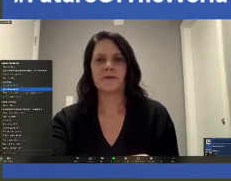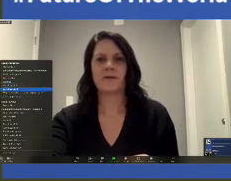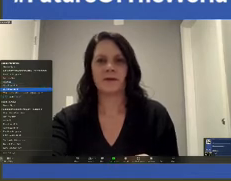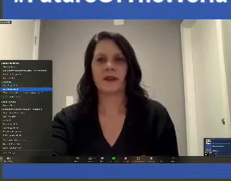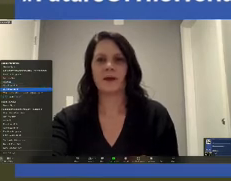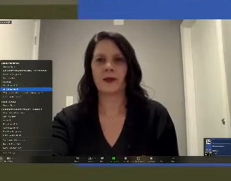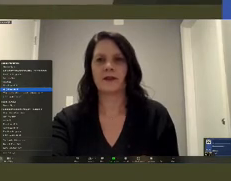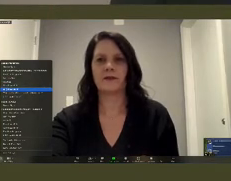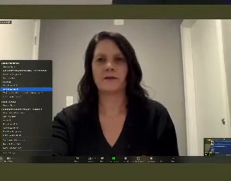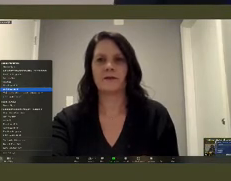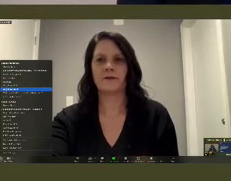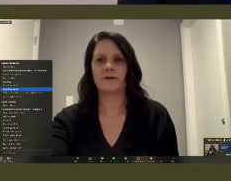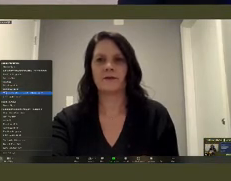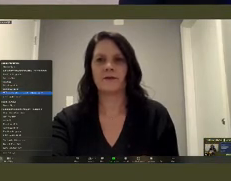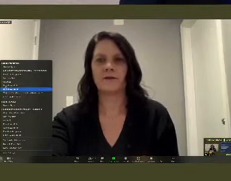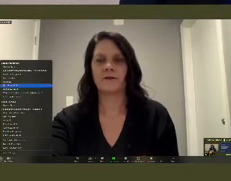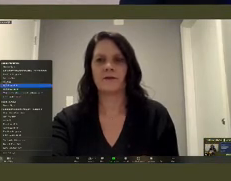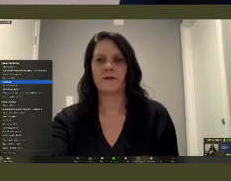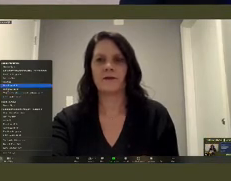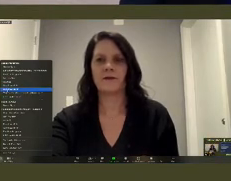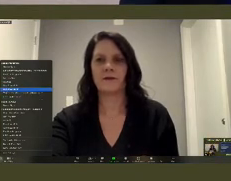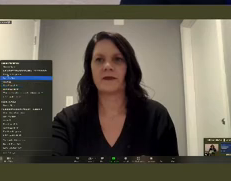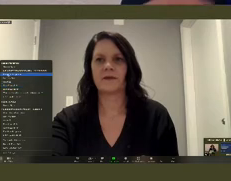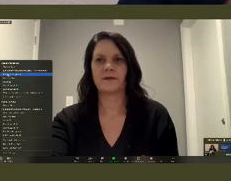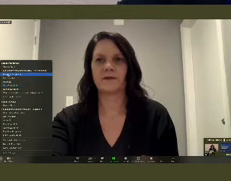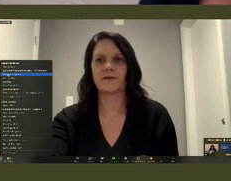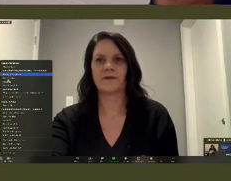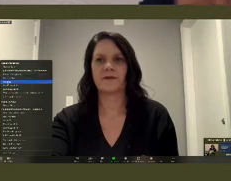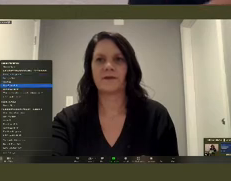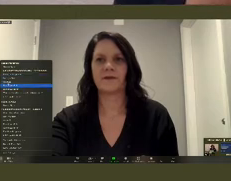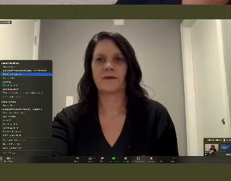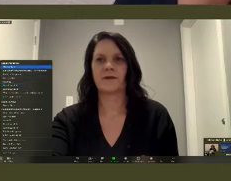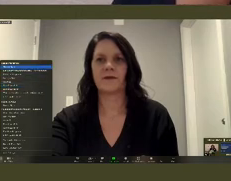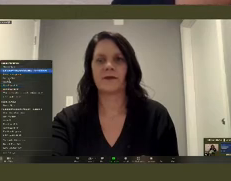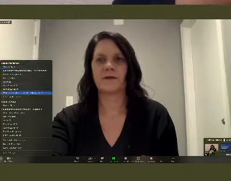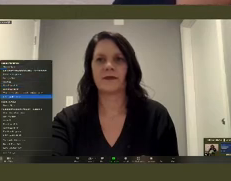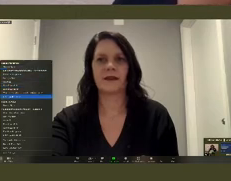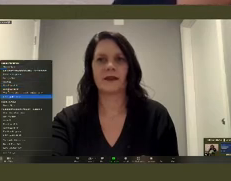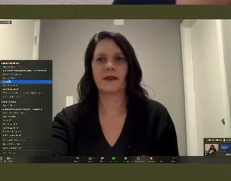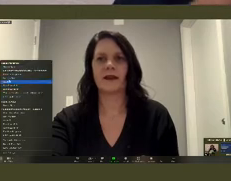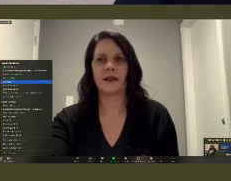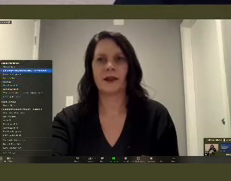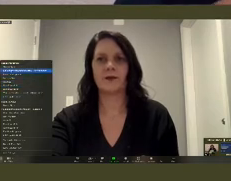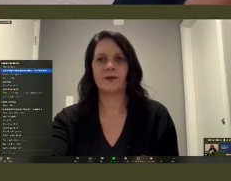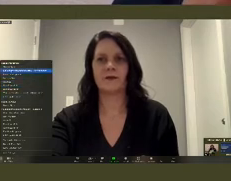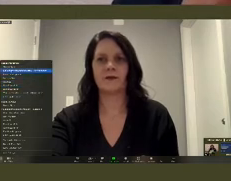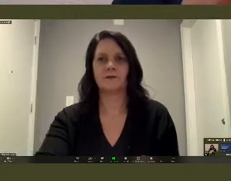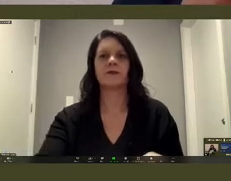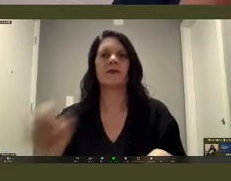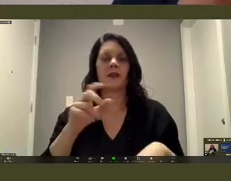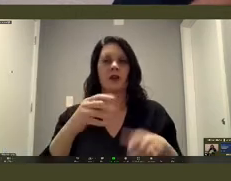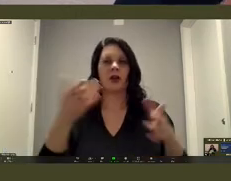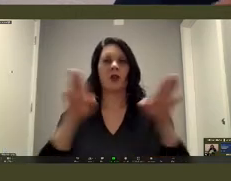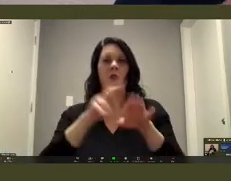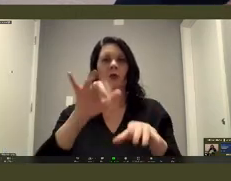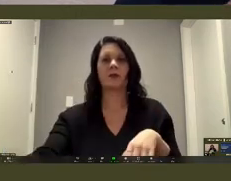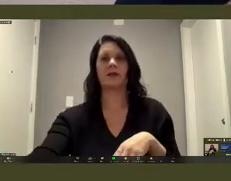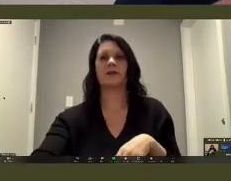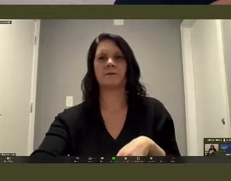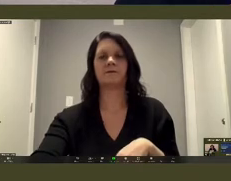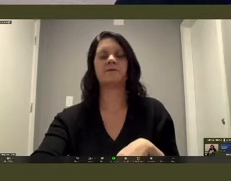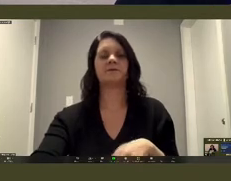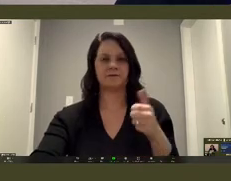interesting there. Okay, well, let's close that poll. And I think I'd like to start off with Ron. First of all,